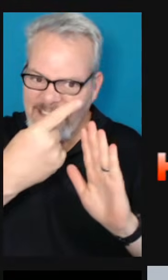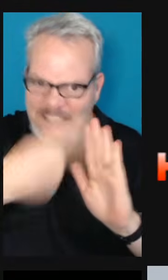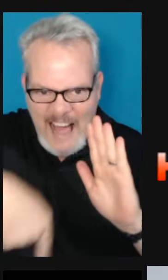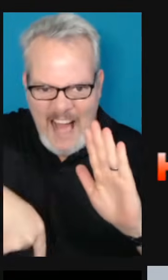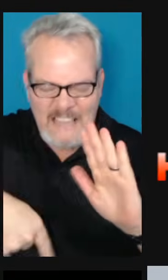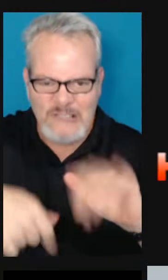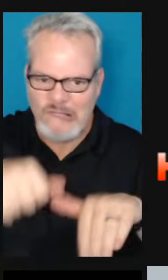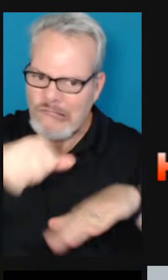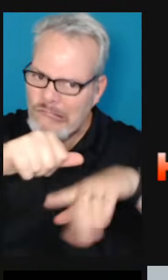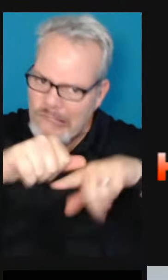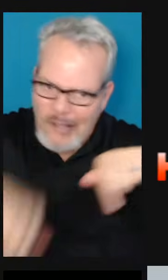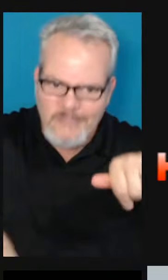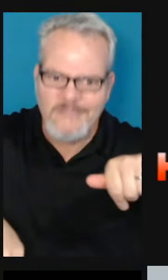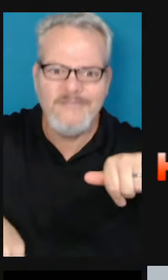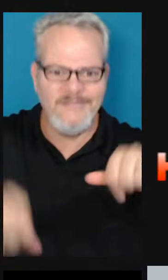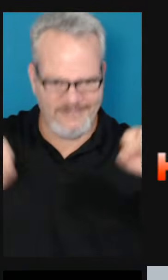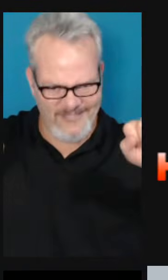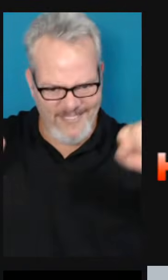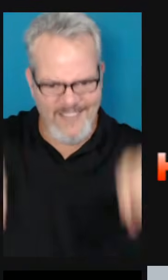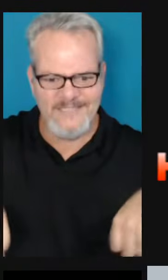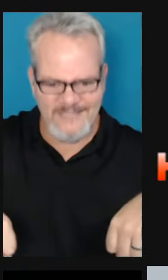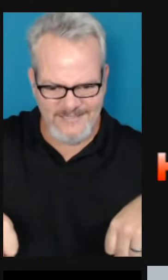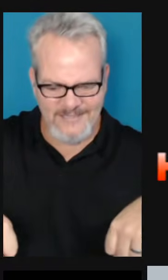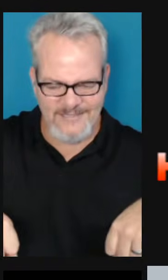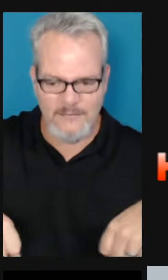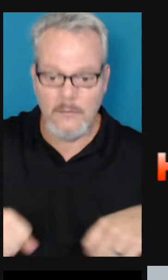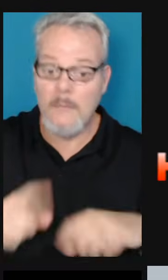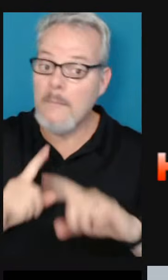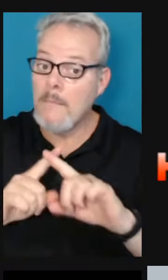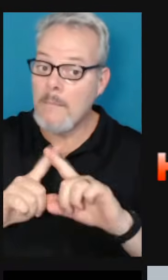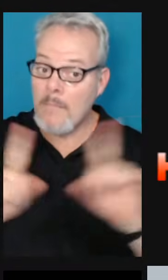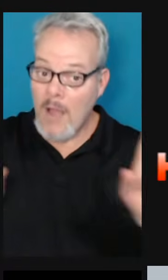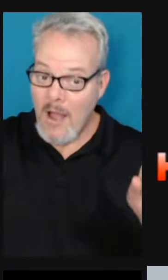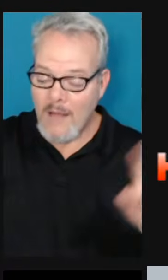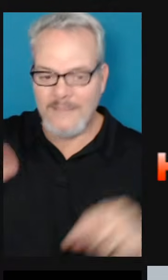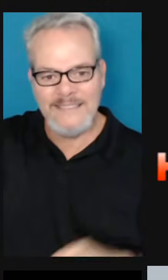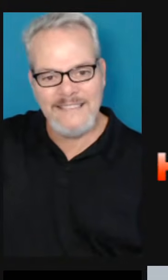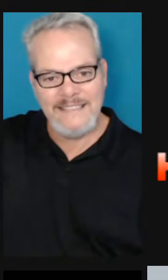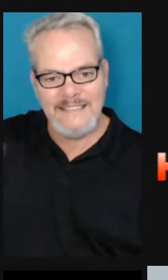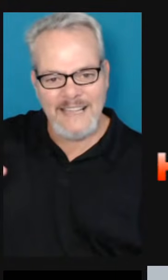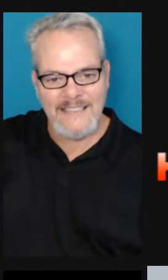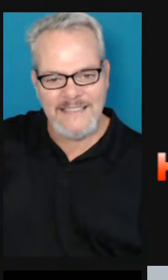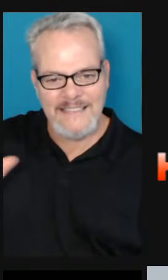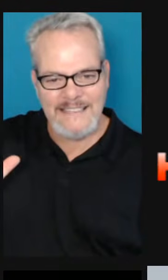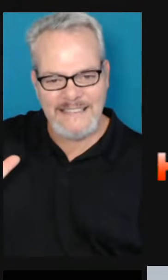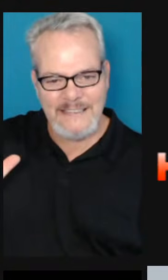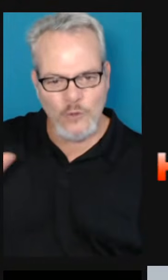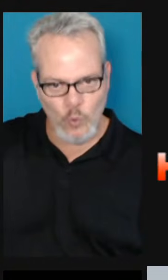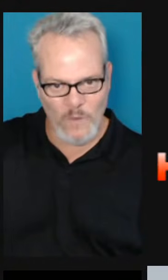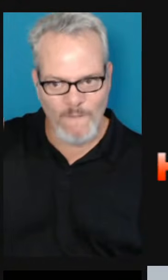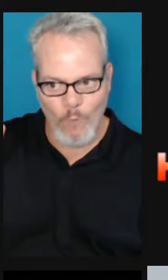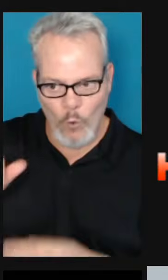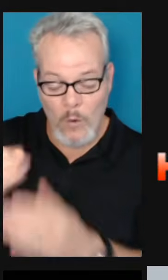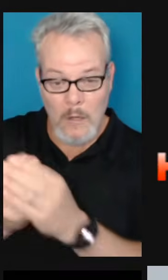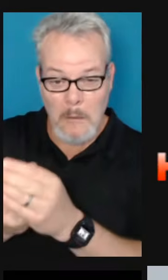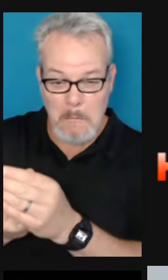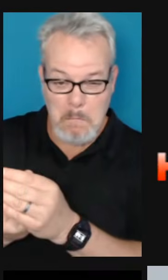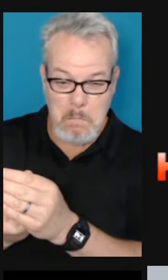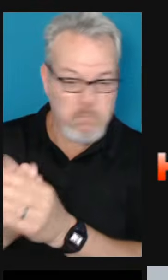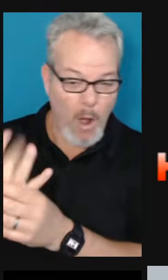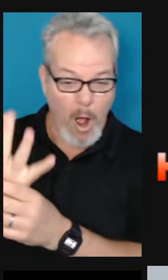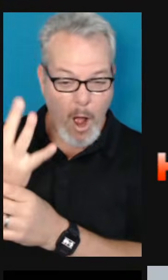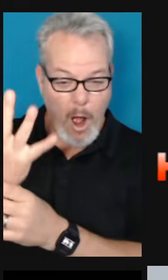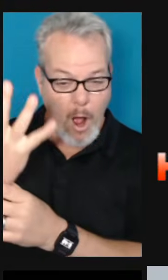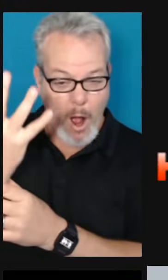2018, mostly Tephra, but in 1924, the explosion of Kīlauea